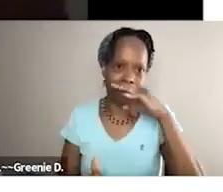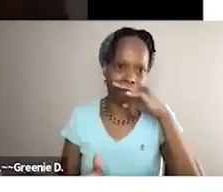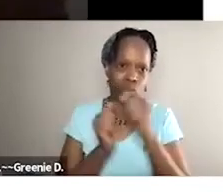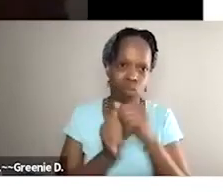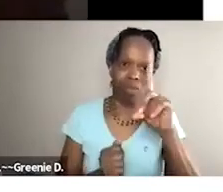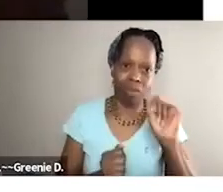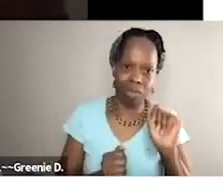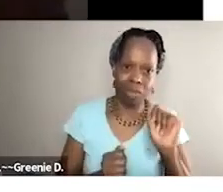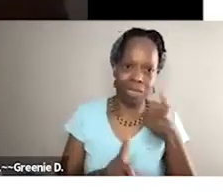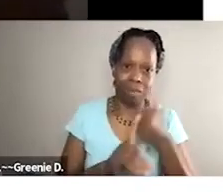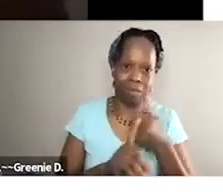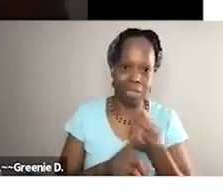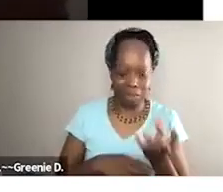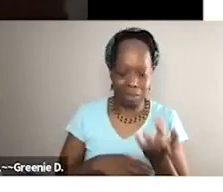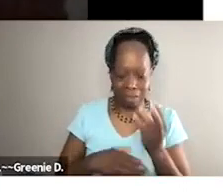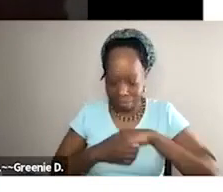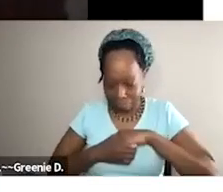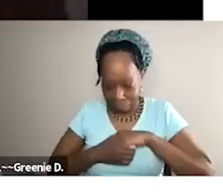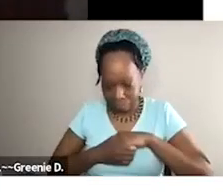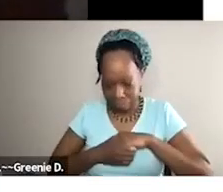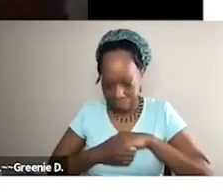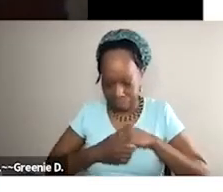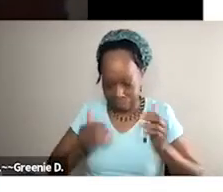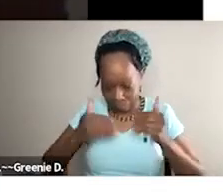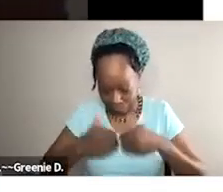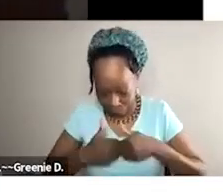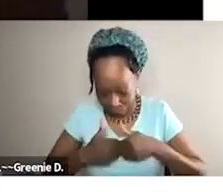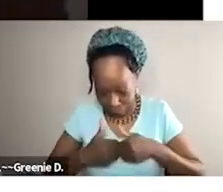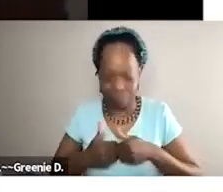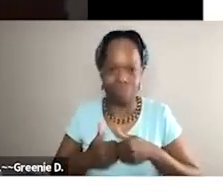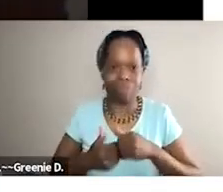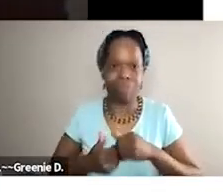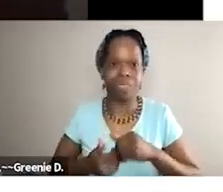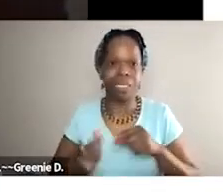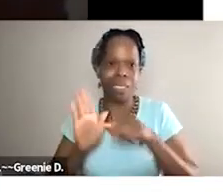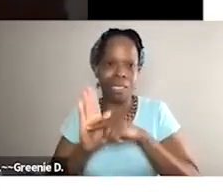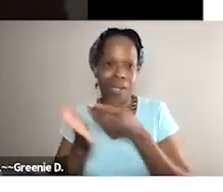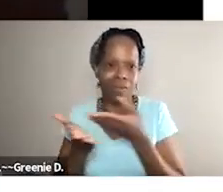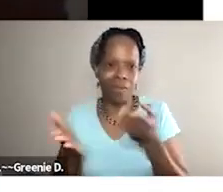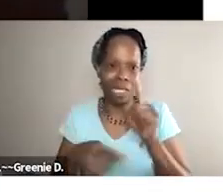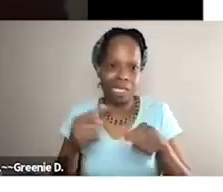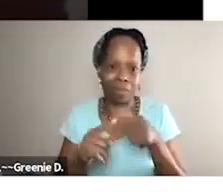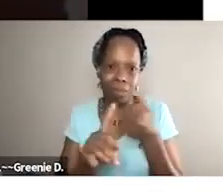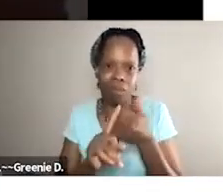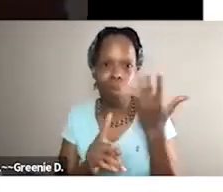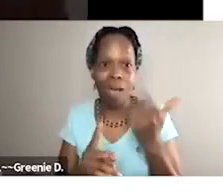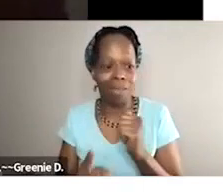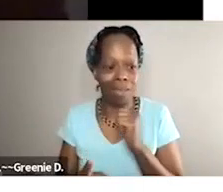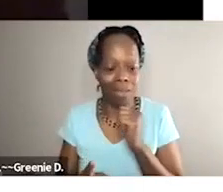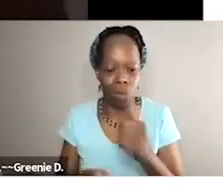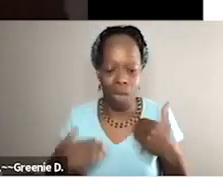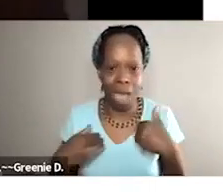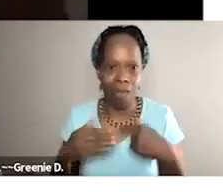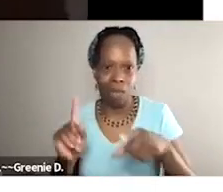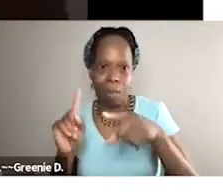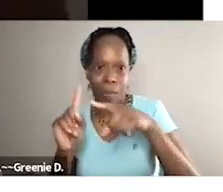internalizing these negative things about themselves because in part, they're not seeing positive, accurate, maybe even